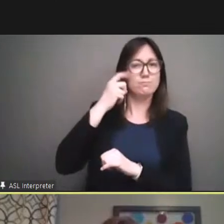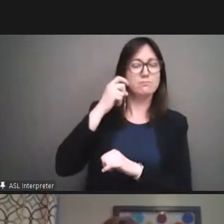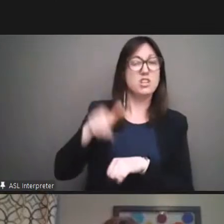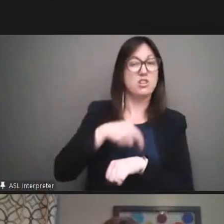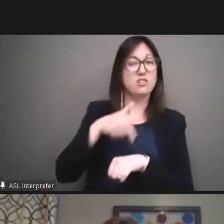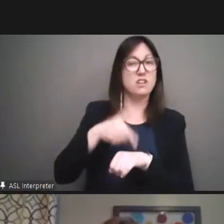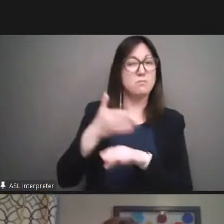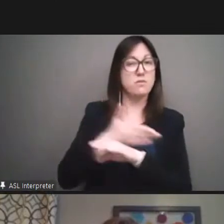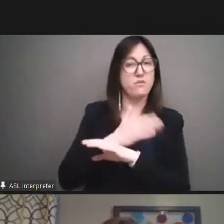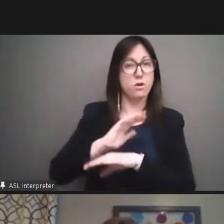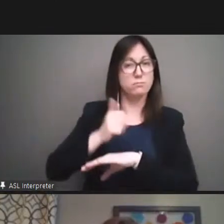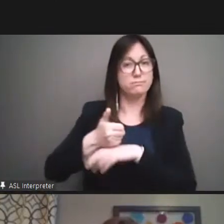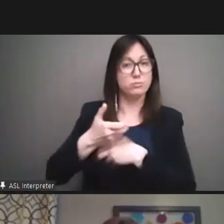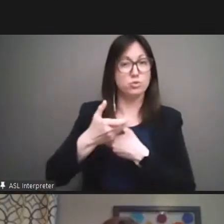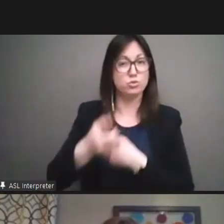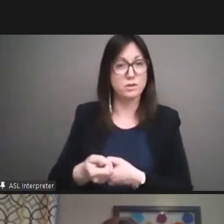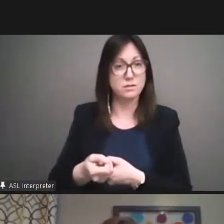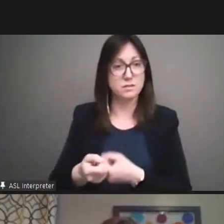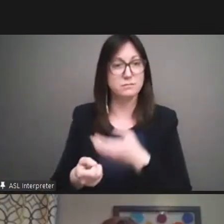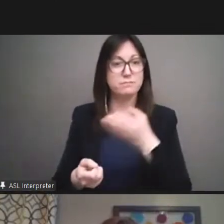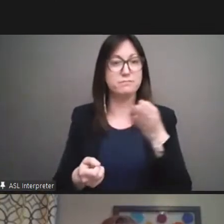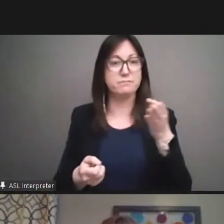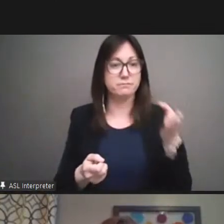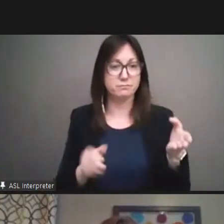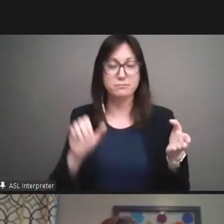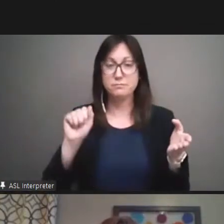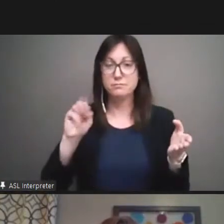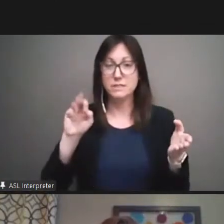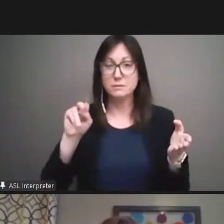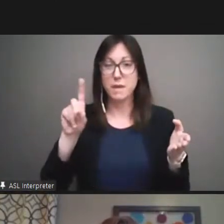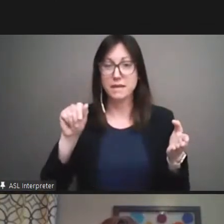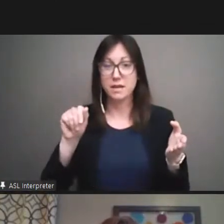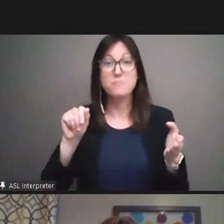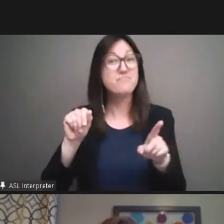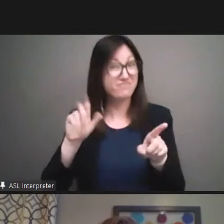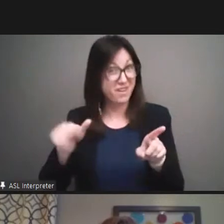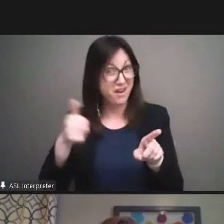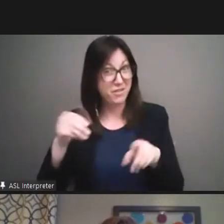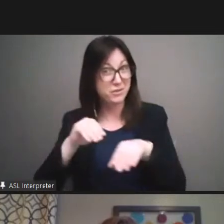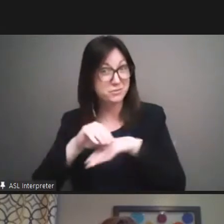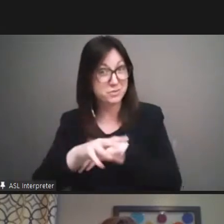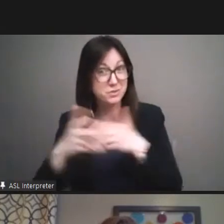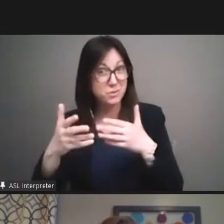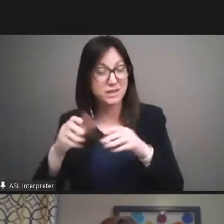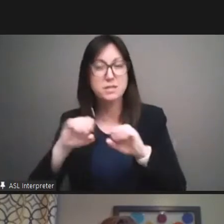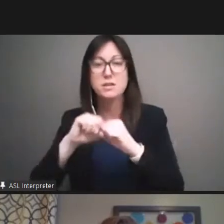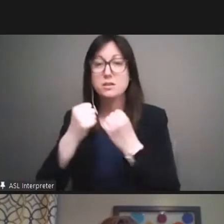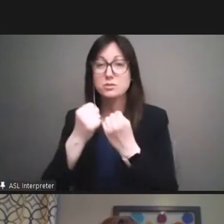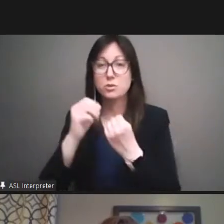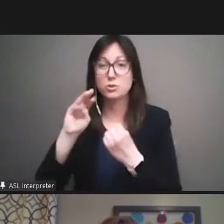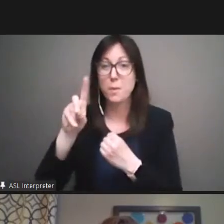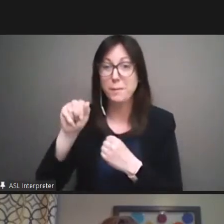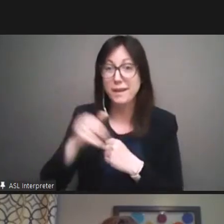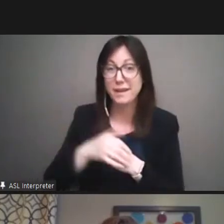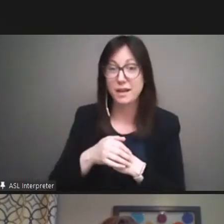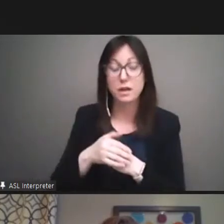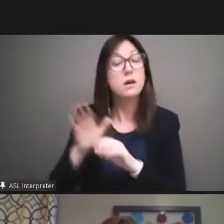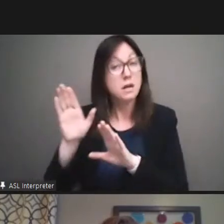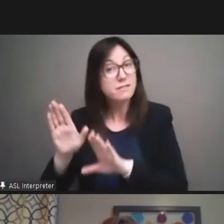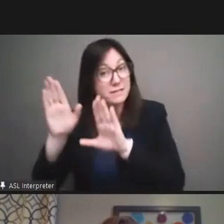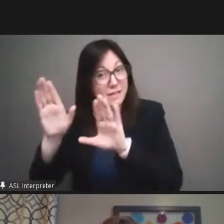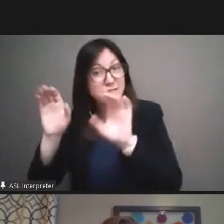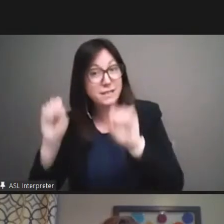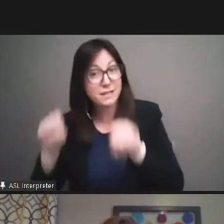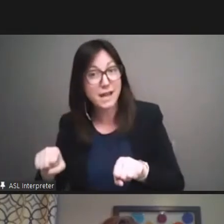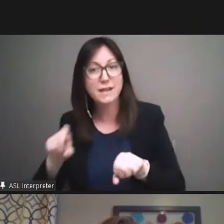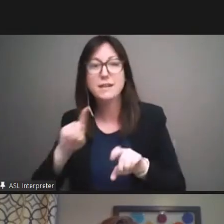Then you have things like social media, which is amazing, and platforms like this, through the internet, that are bringing us together.